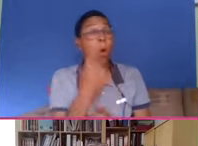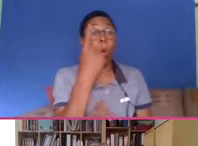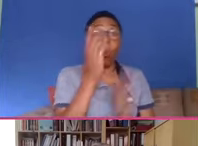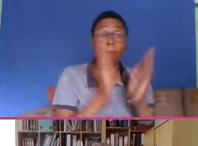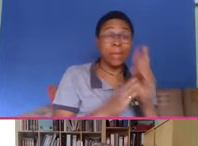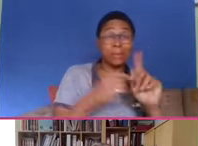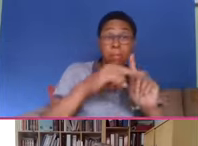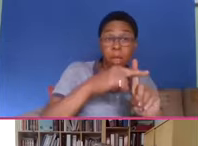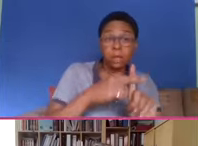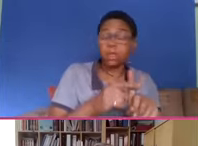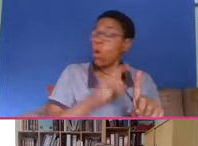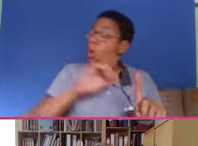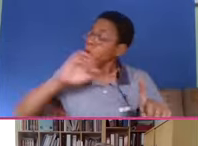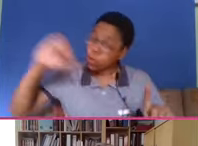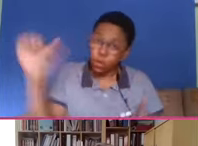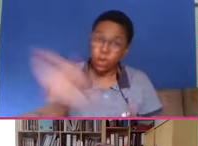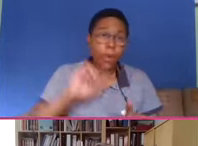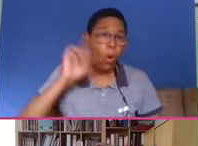be universal.